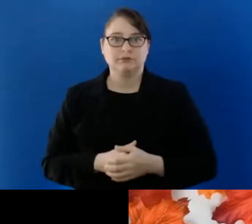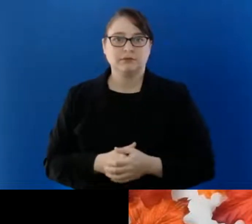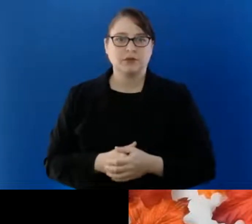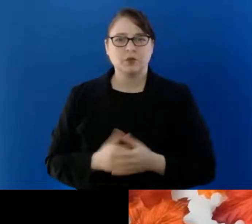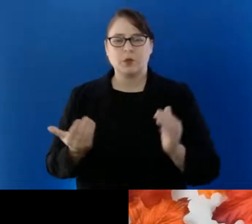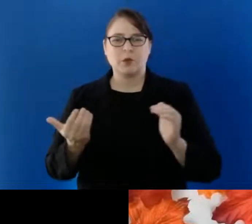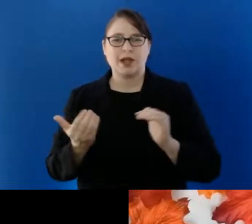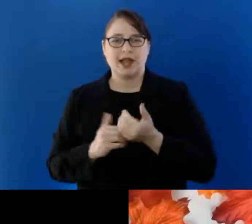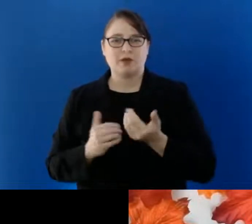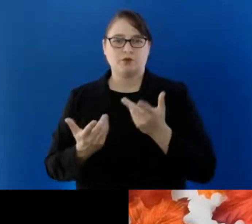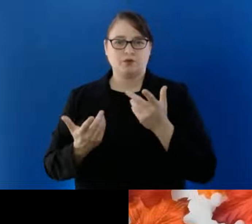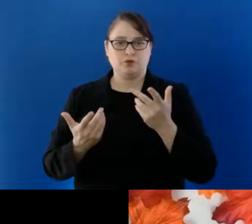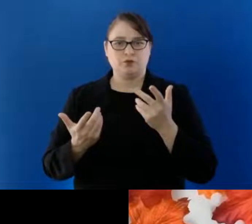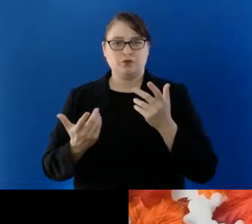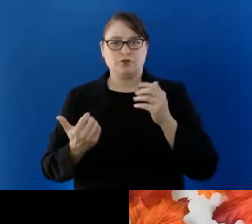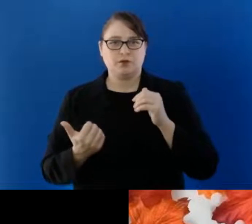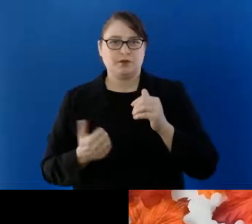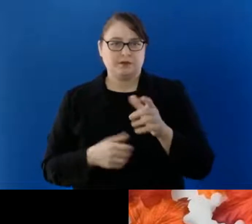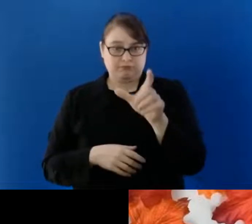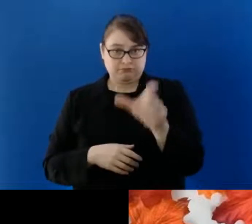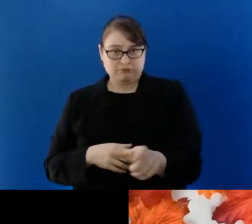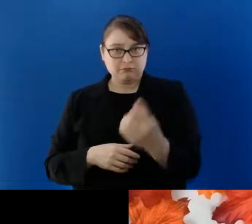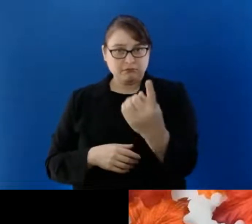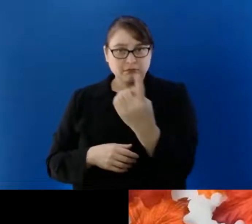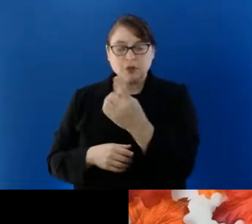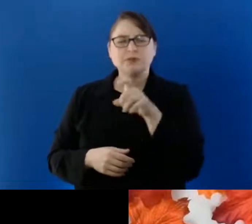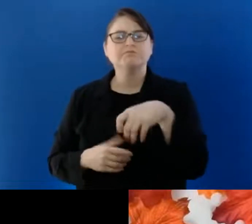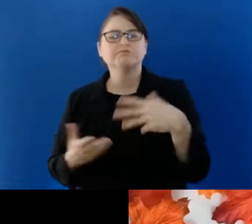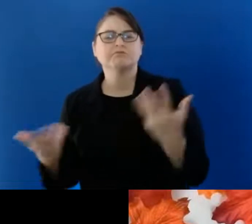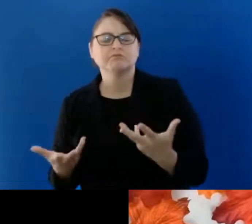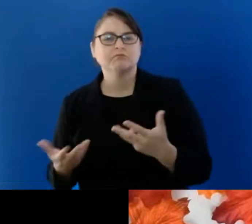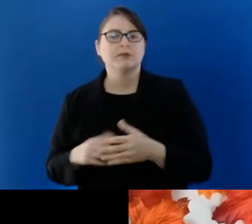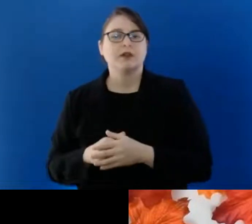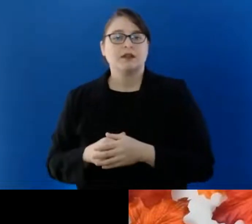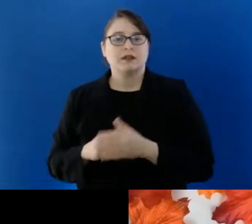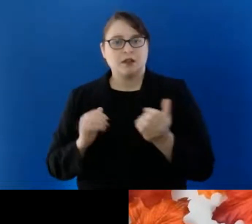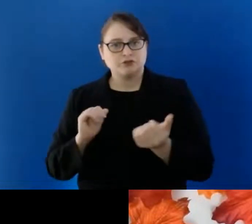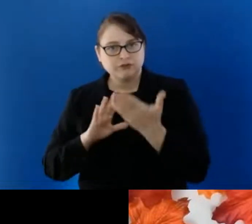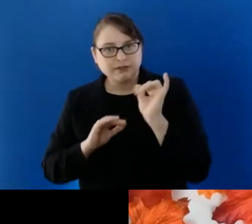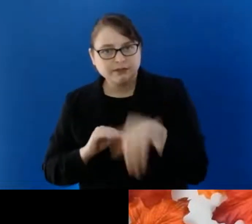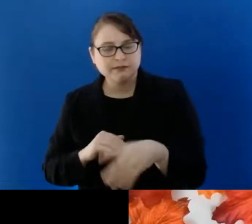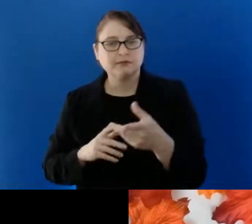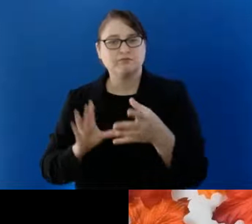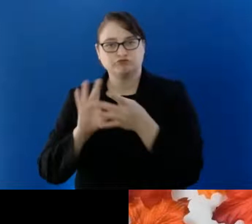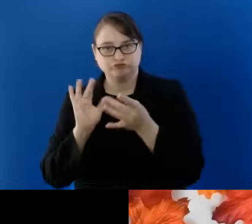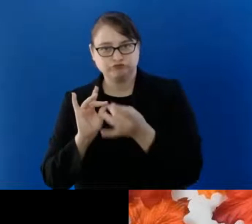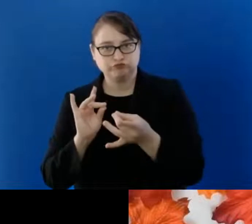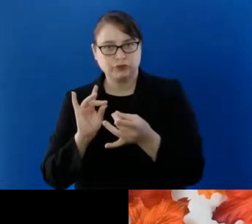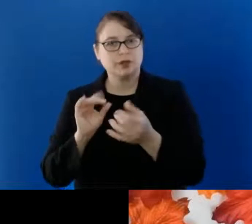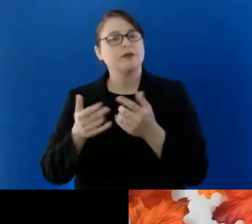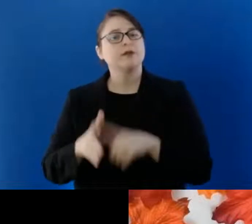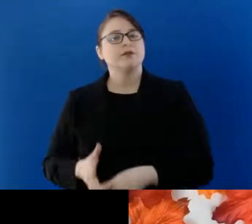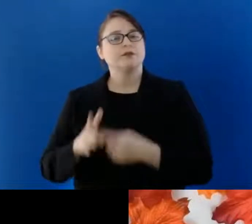is you address what it is the person is bringing to you. Once you do that, you start to form